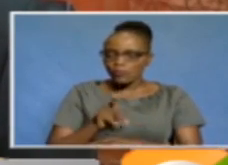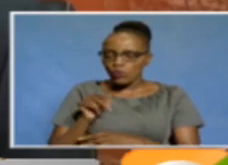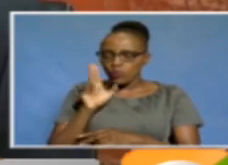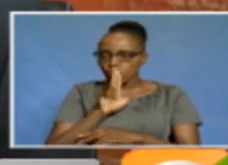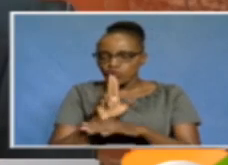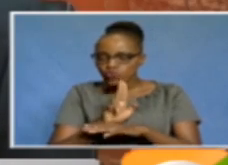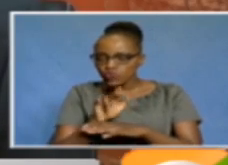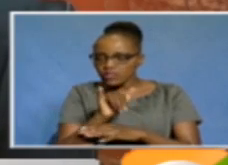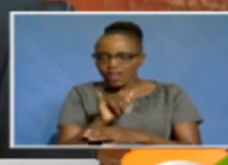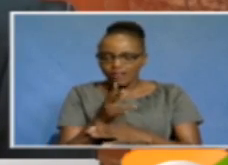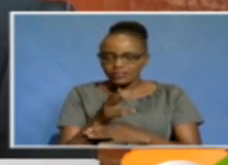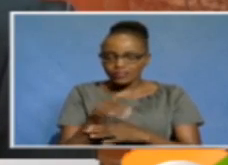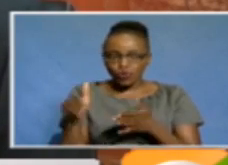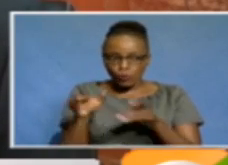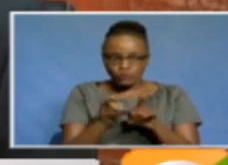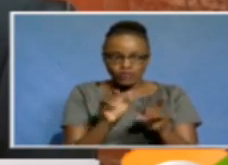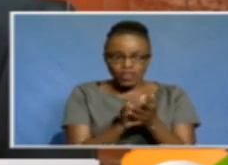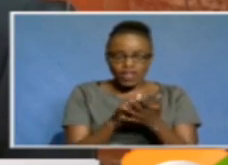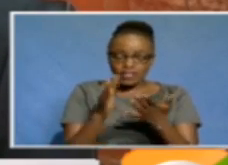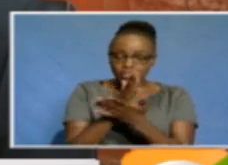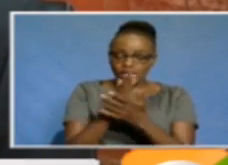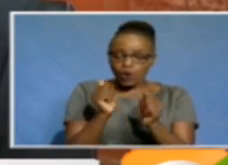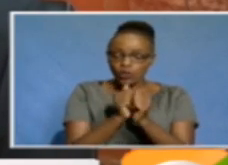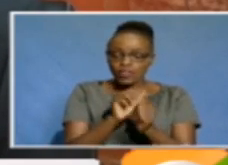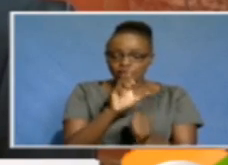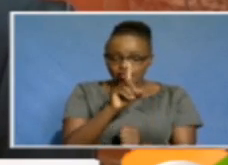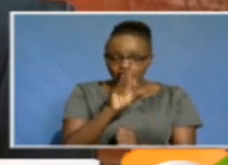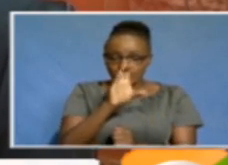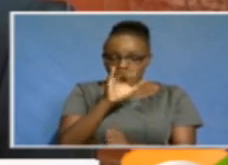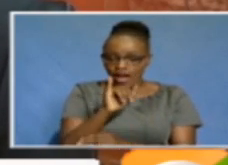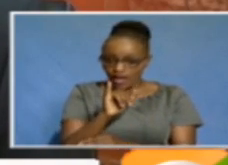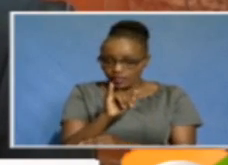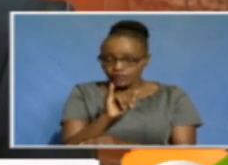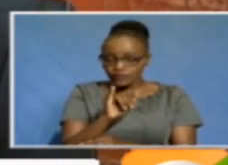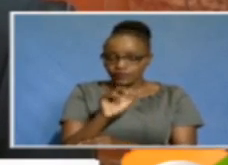details of which I have already shared with the DCI, Mr. George Kinoti.